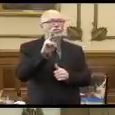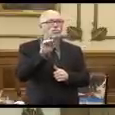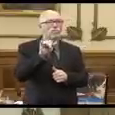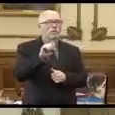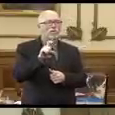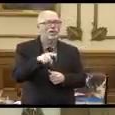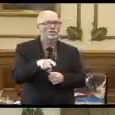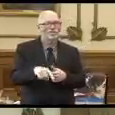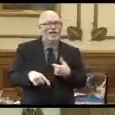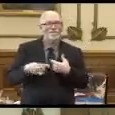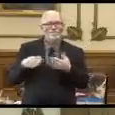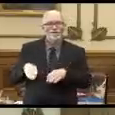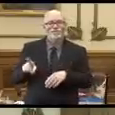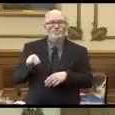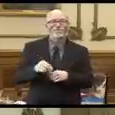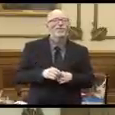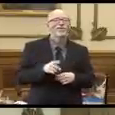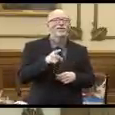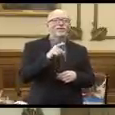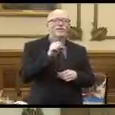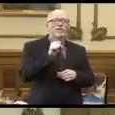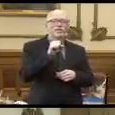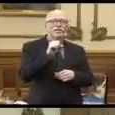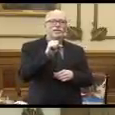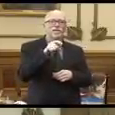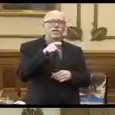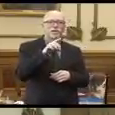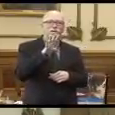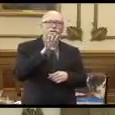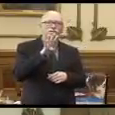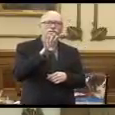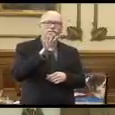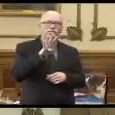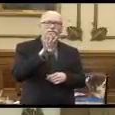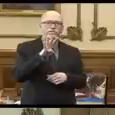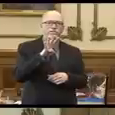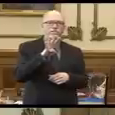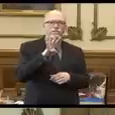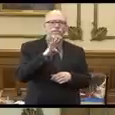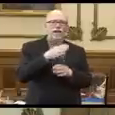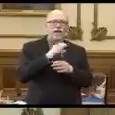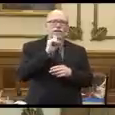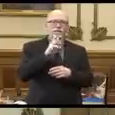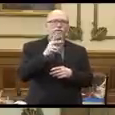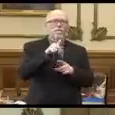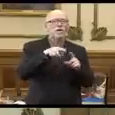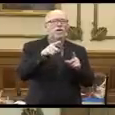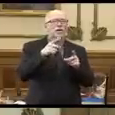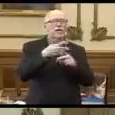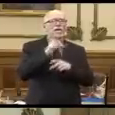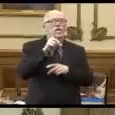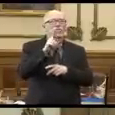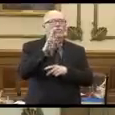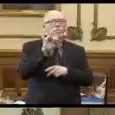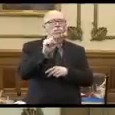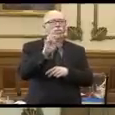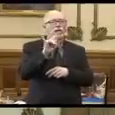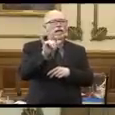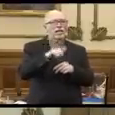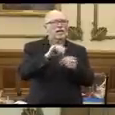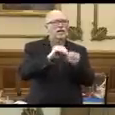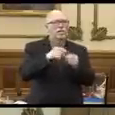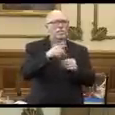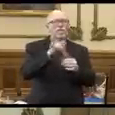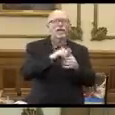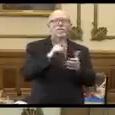question. I bet you do. I believe it's 42, but it's gone up exponentially in Du Bois County over that number. That